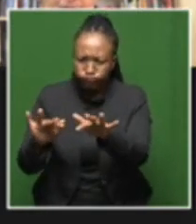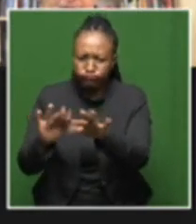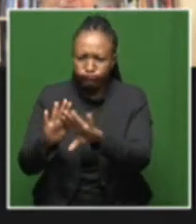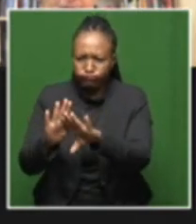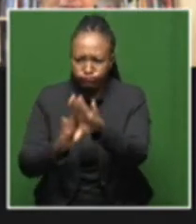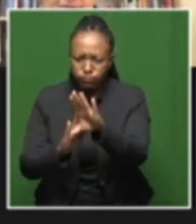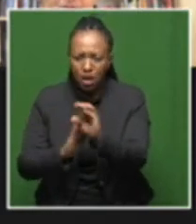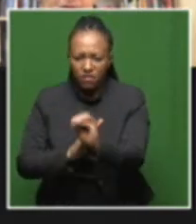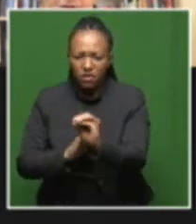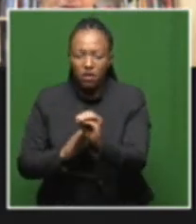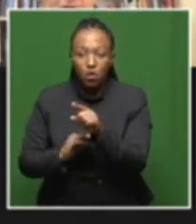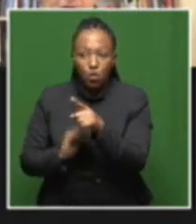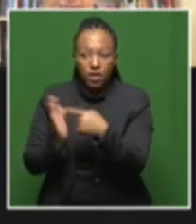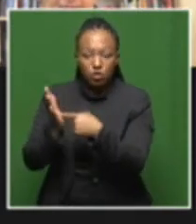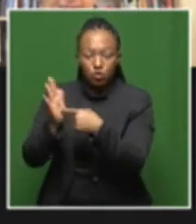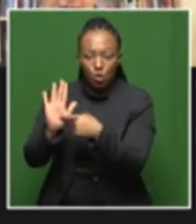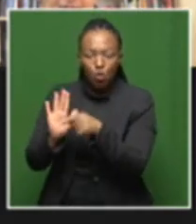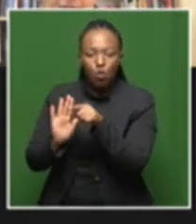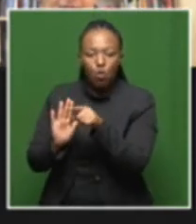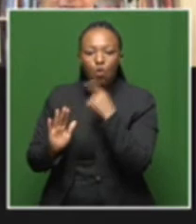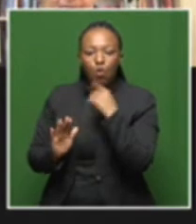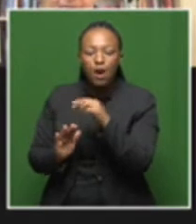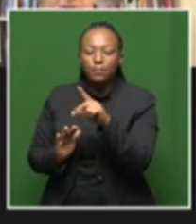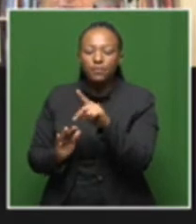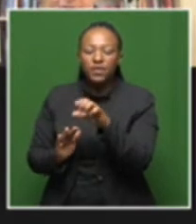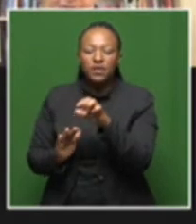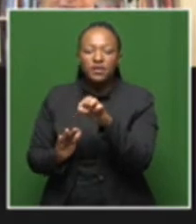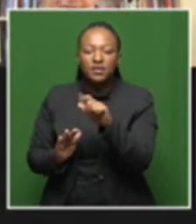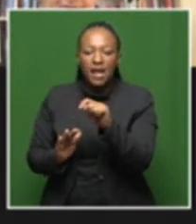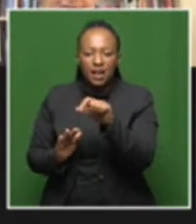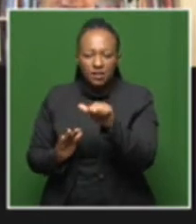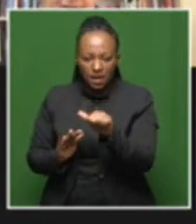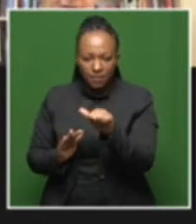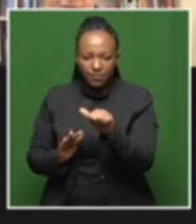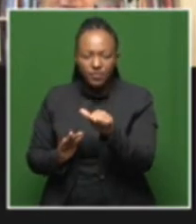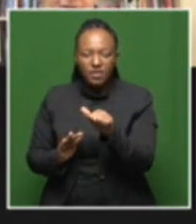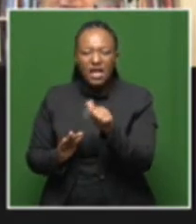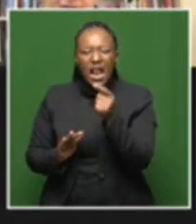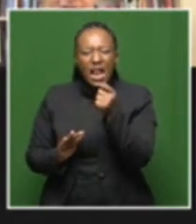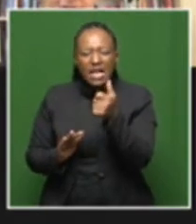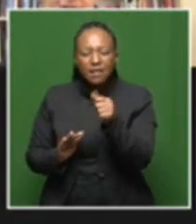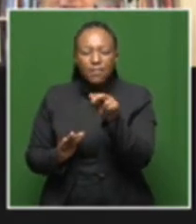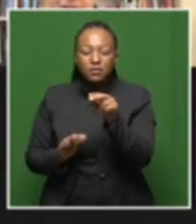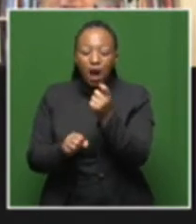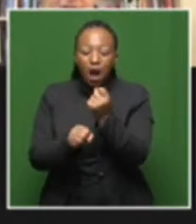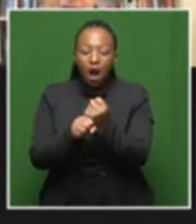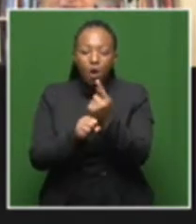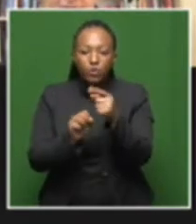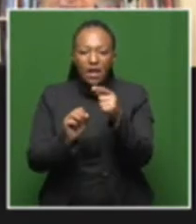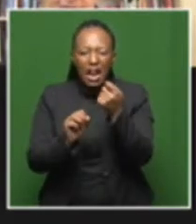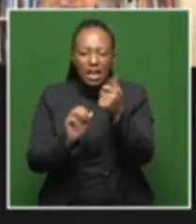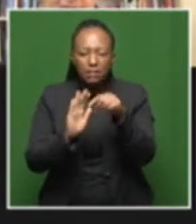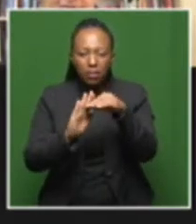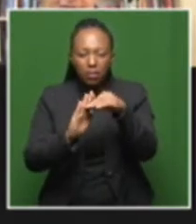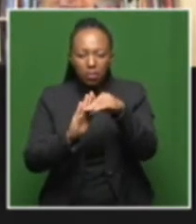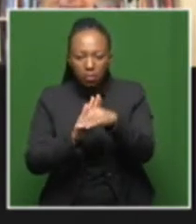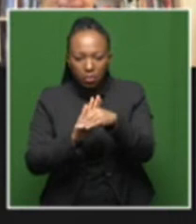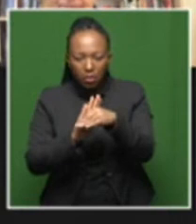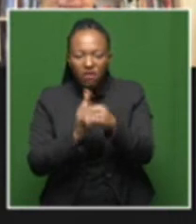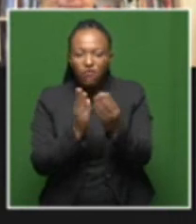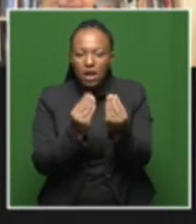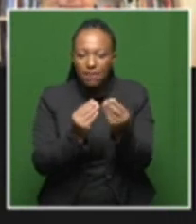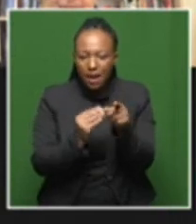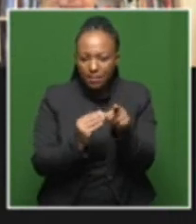what I'm going to show that's really caused by the Delta variant. We see a slightly decrease in Gauteng on the reproductive